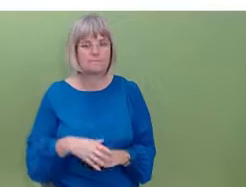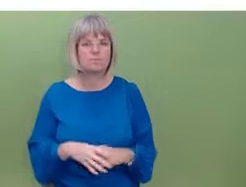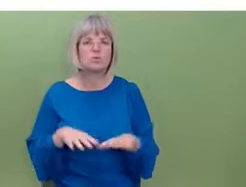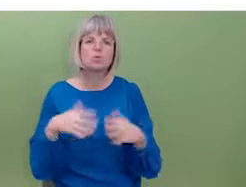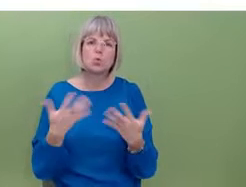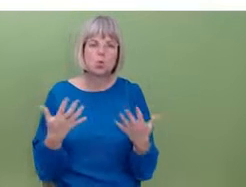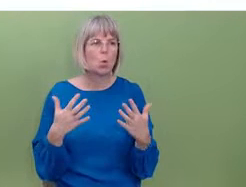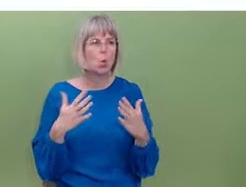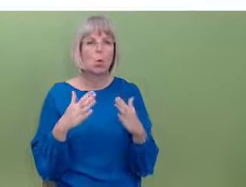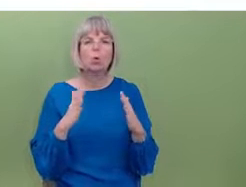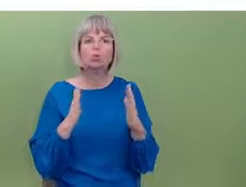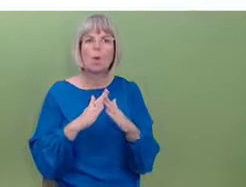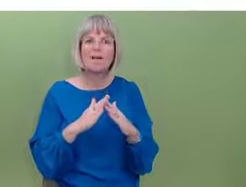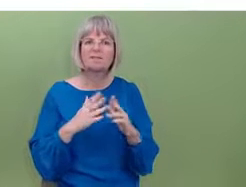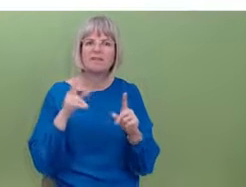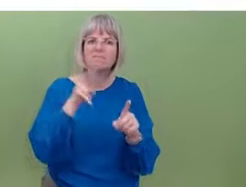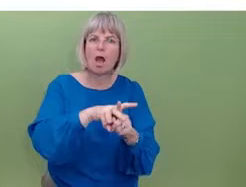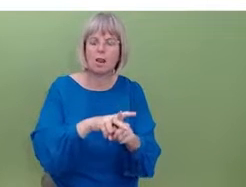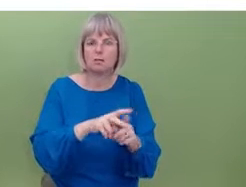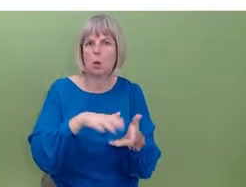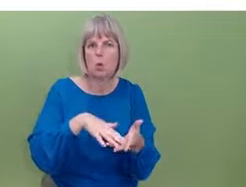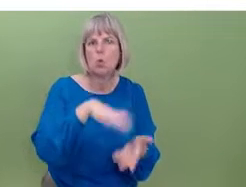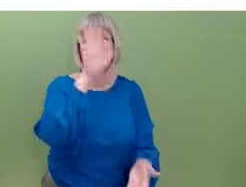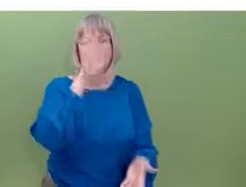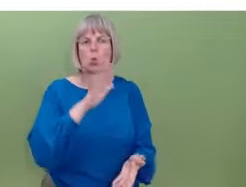violence is obviously significant here.